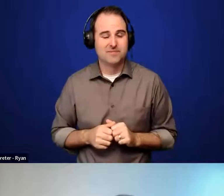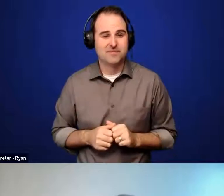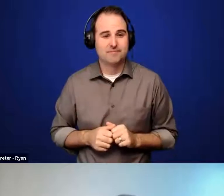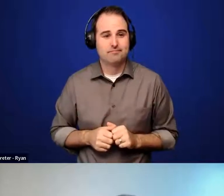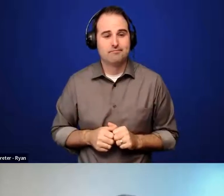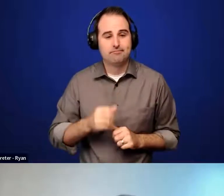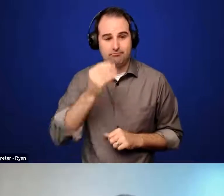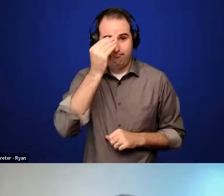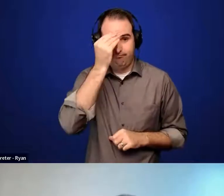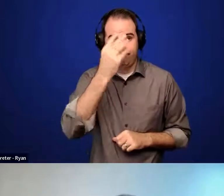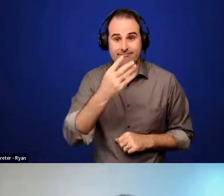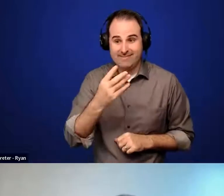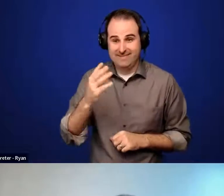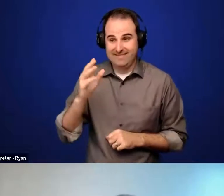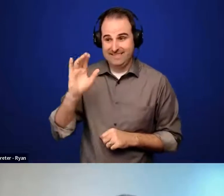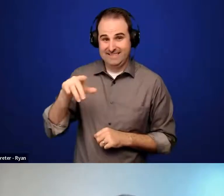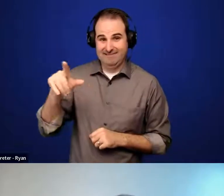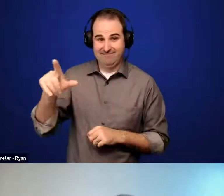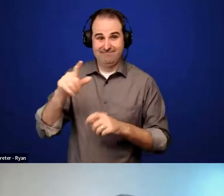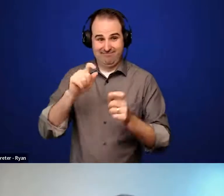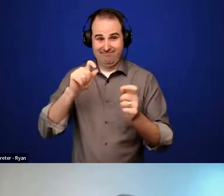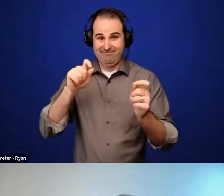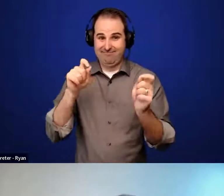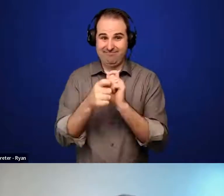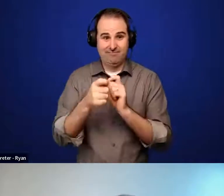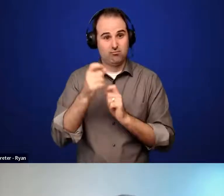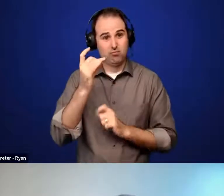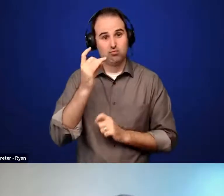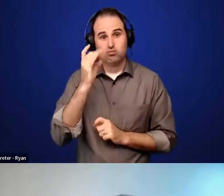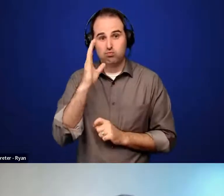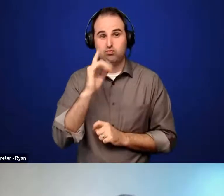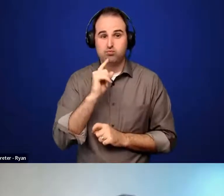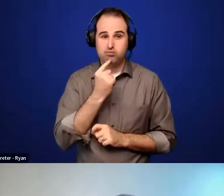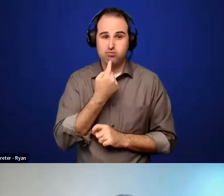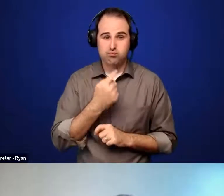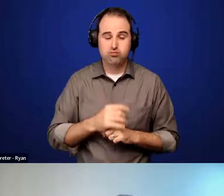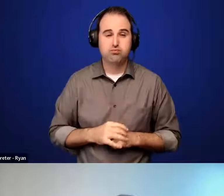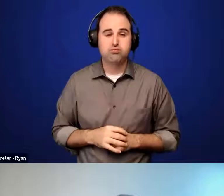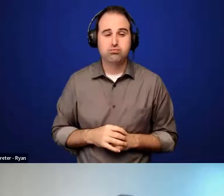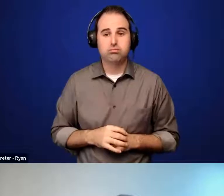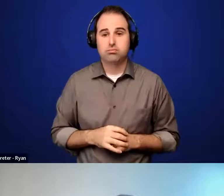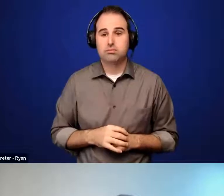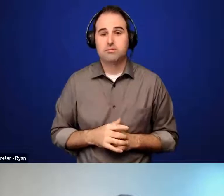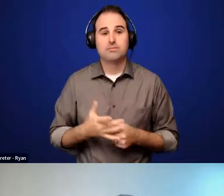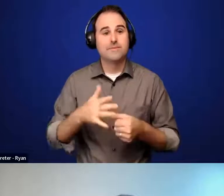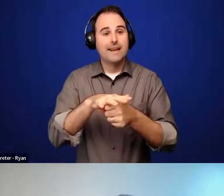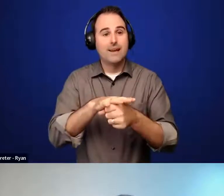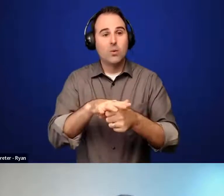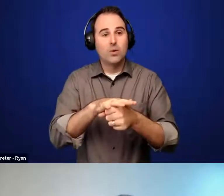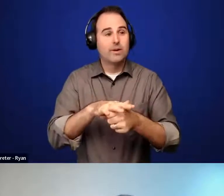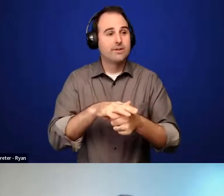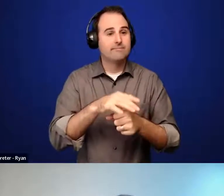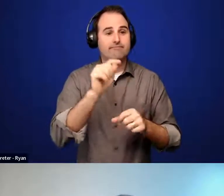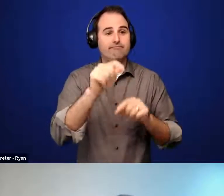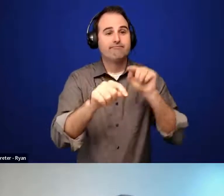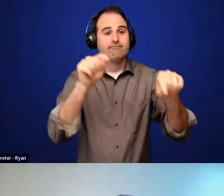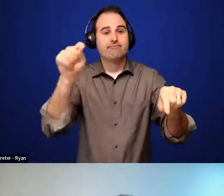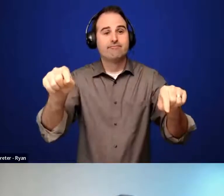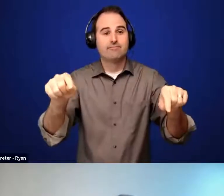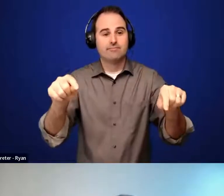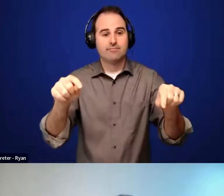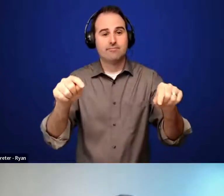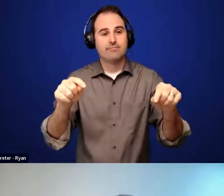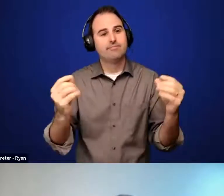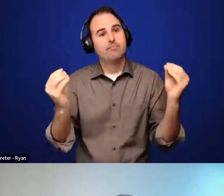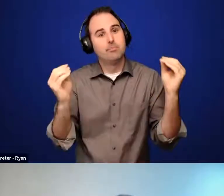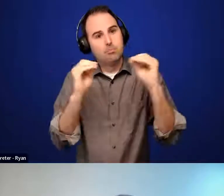very adverse, and they are mostly happening in areas that are more prone to